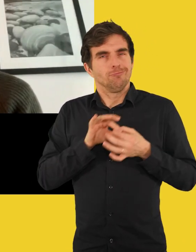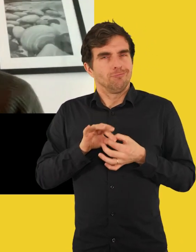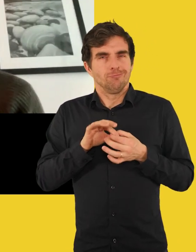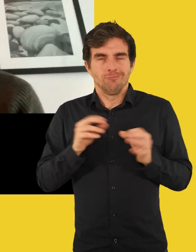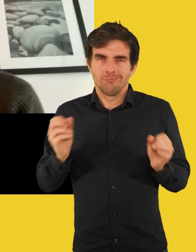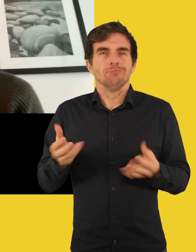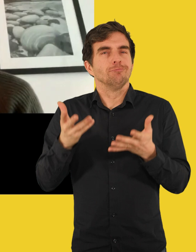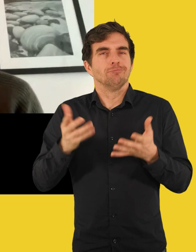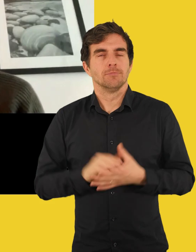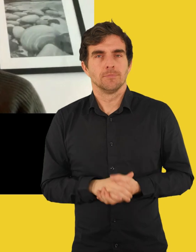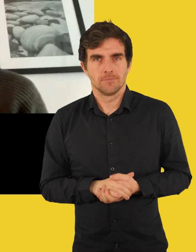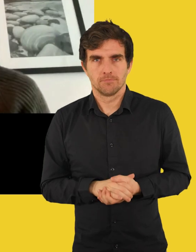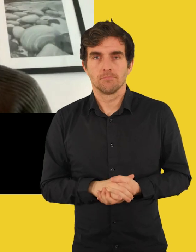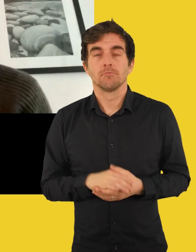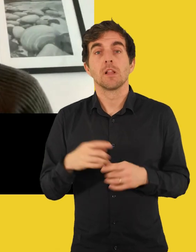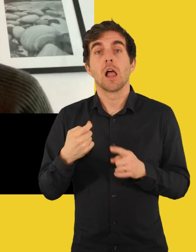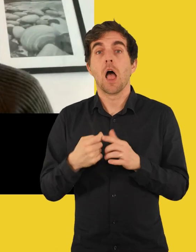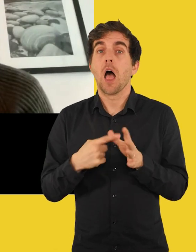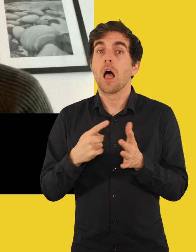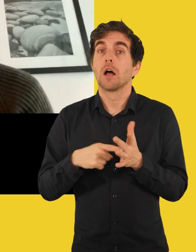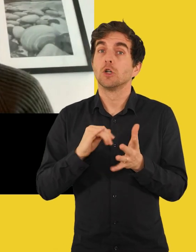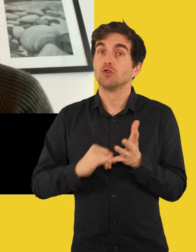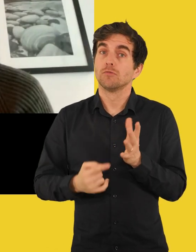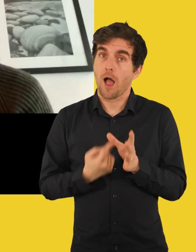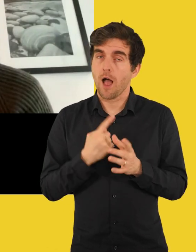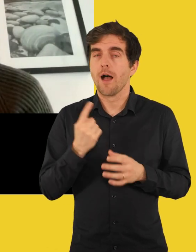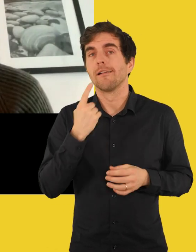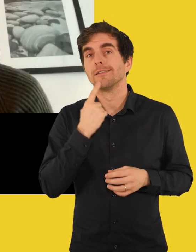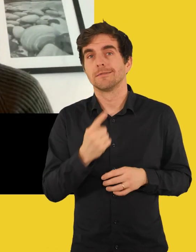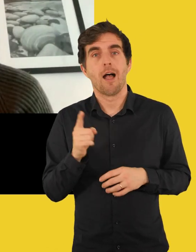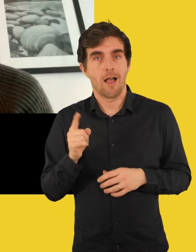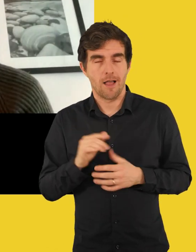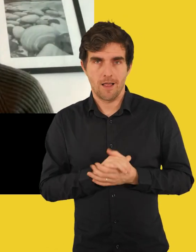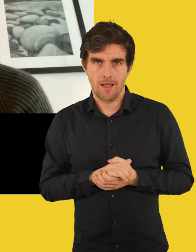spirit. Then